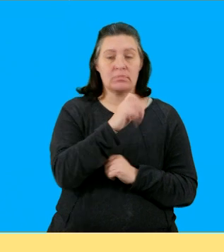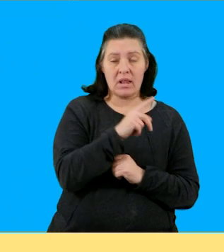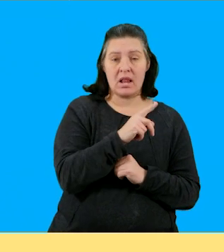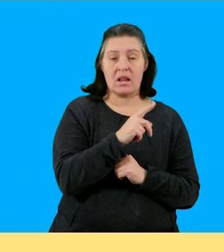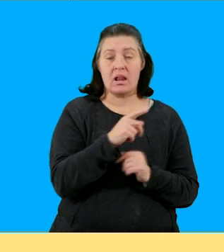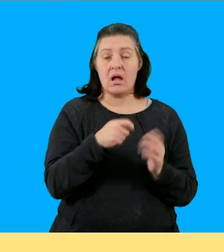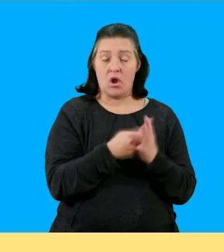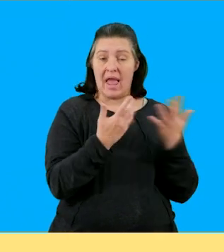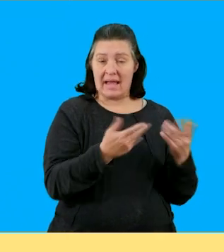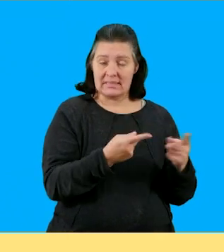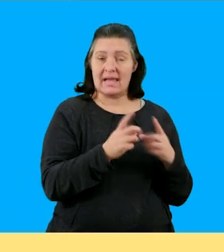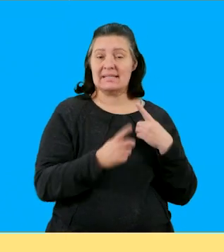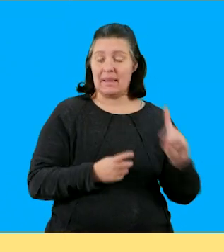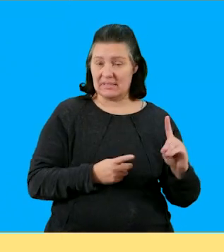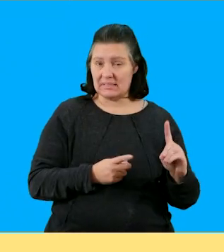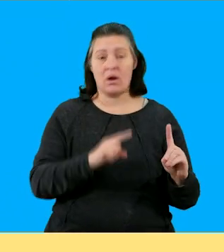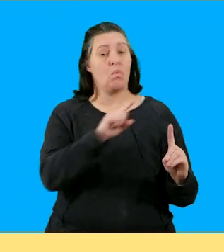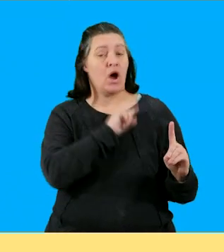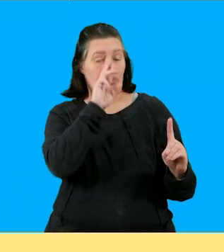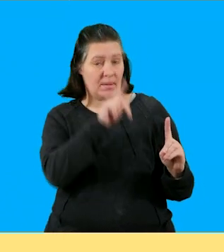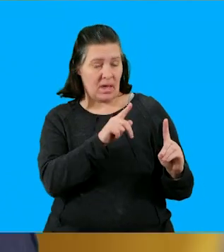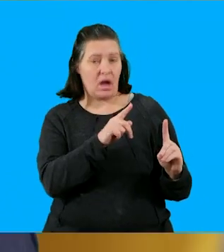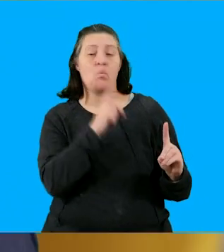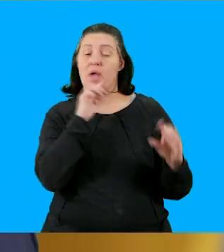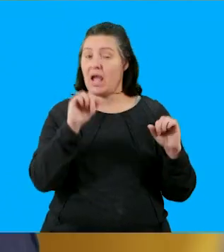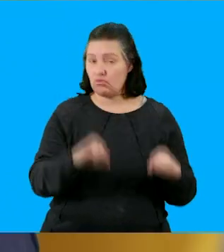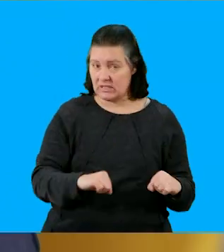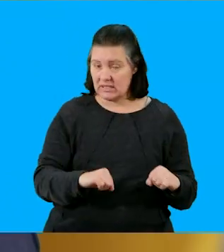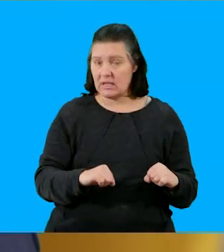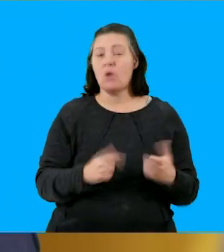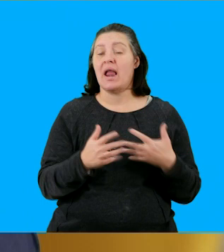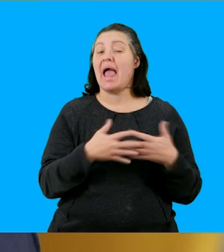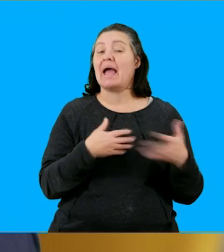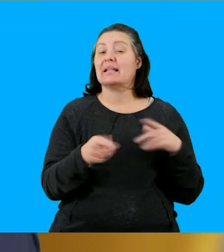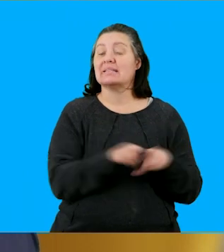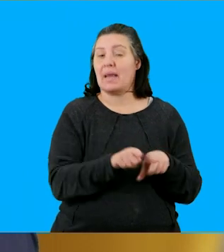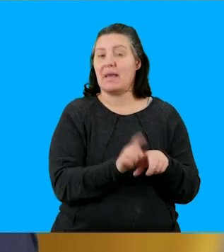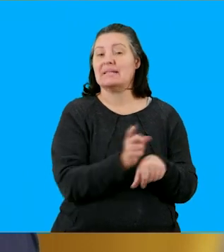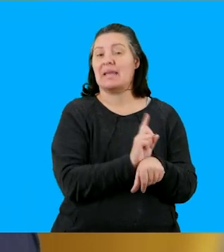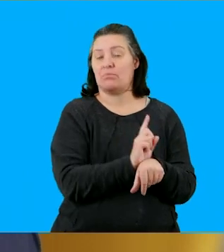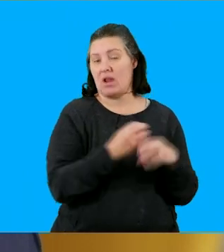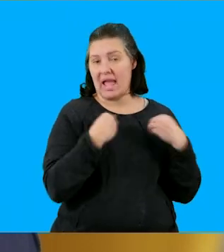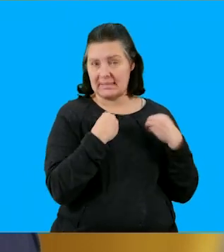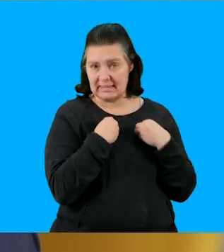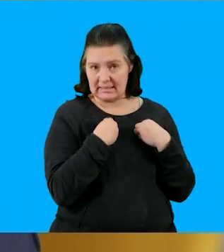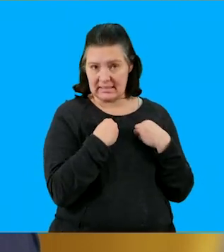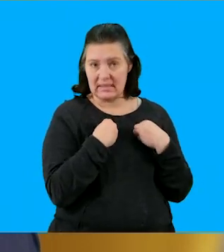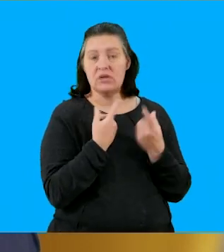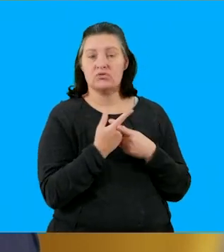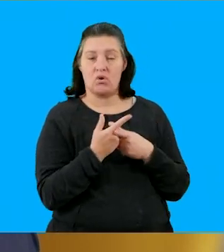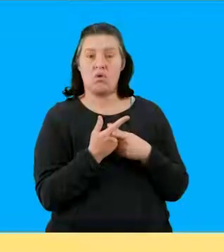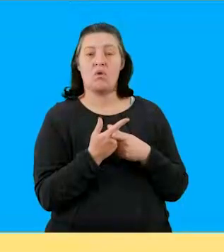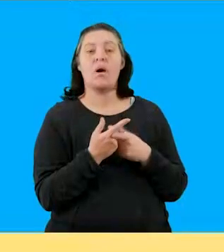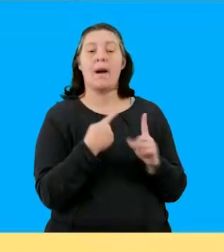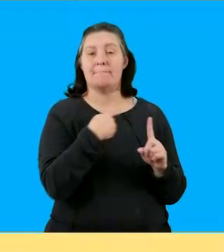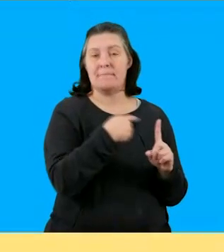consumable stores on hand will be debited because remember, we agreed we're going to treat it as a temporal asset. That means on my asset,